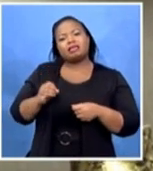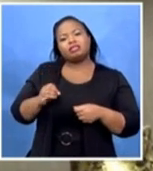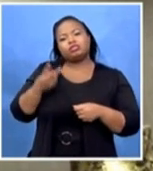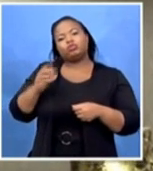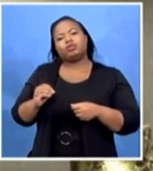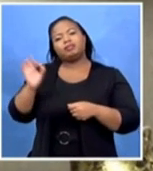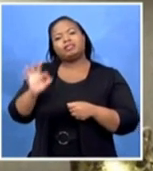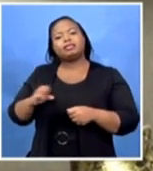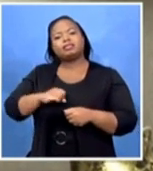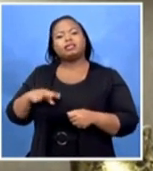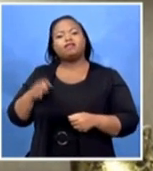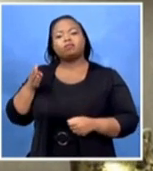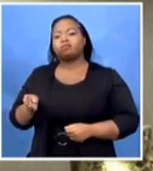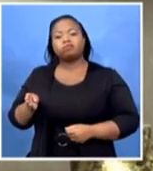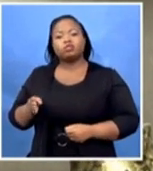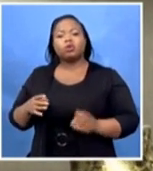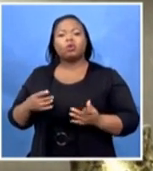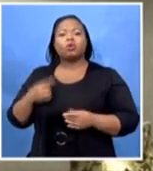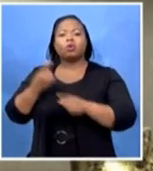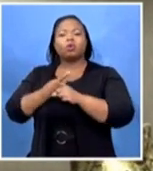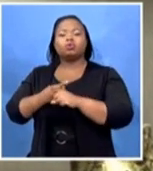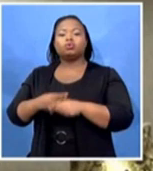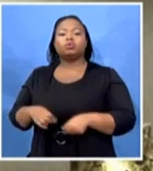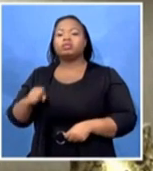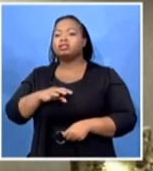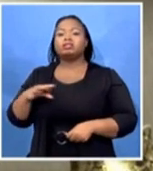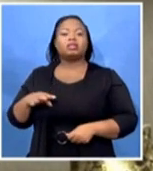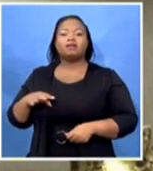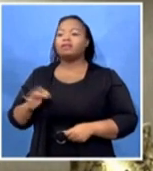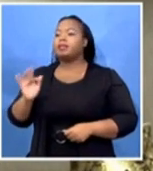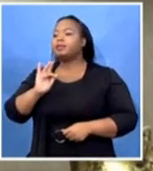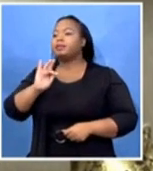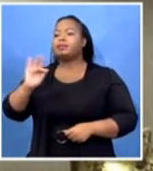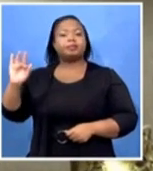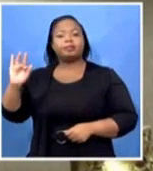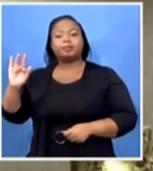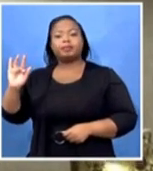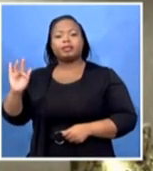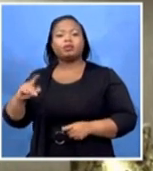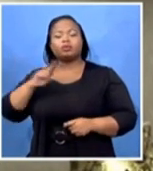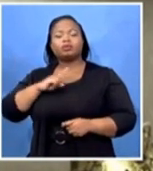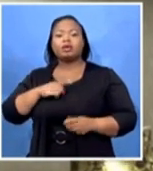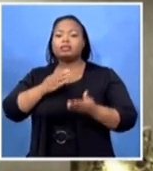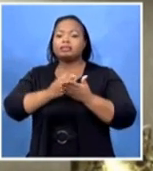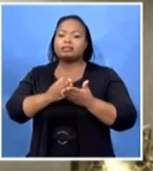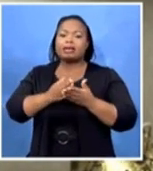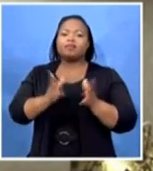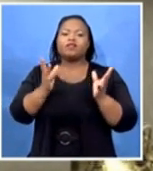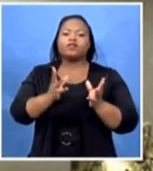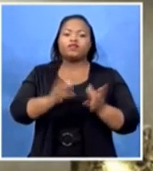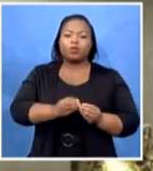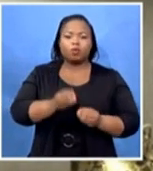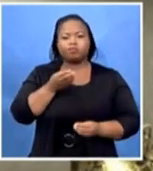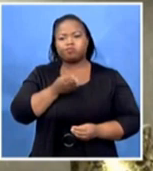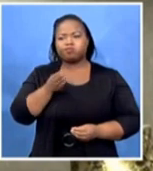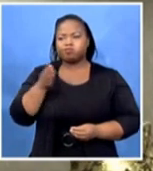skeleton employees for those who are still having some employees in their farms. So we are managing at this point